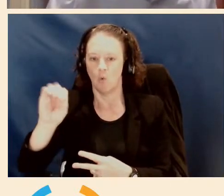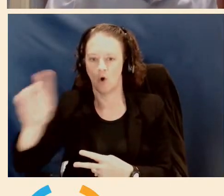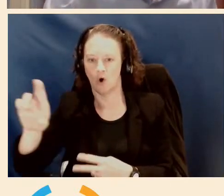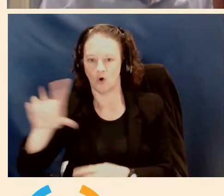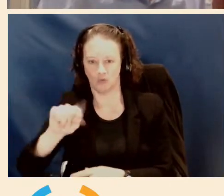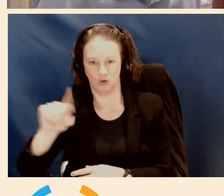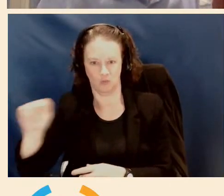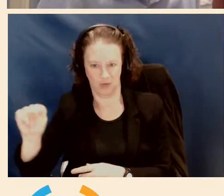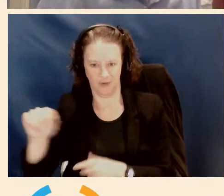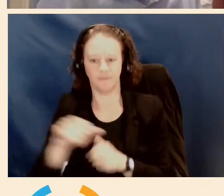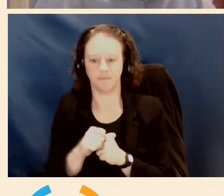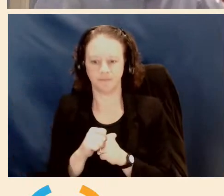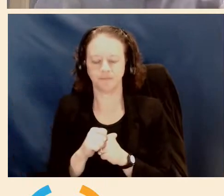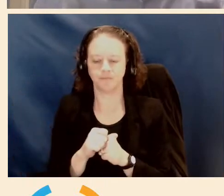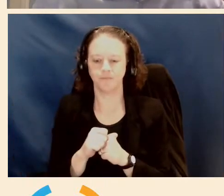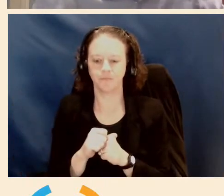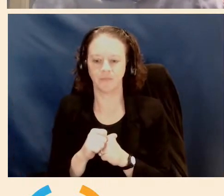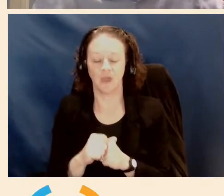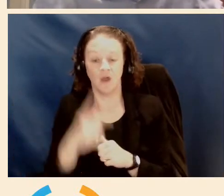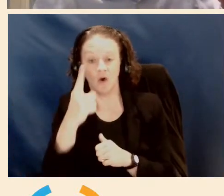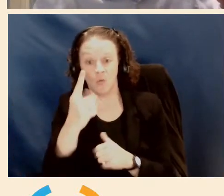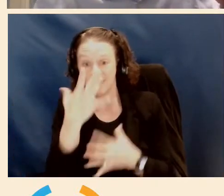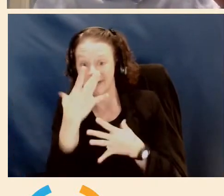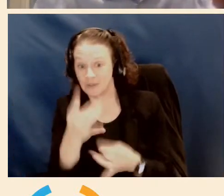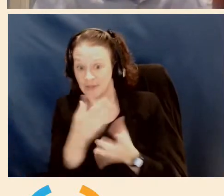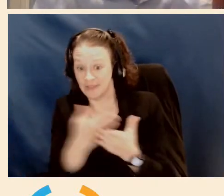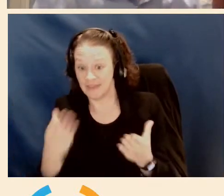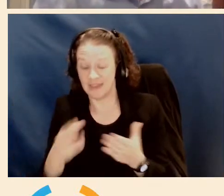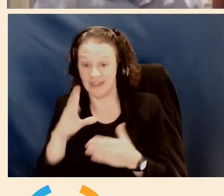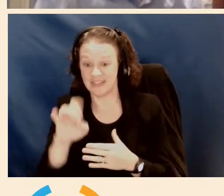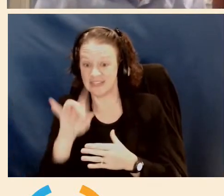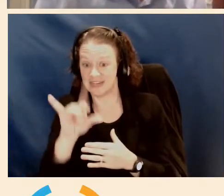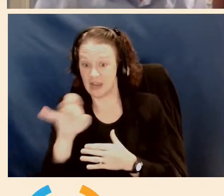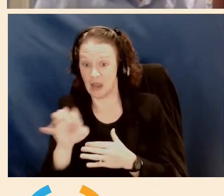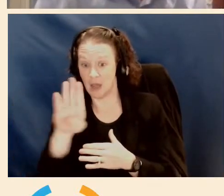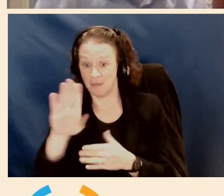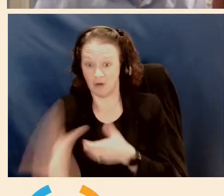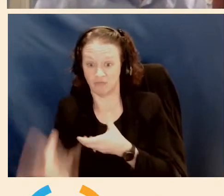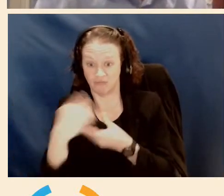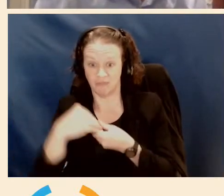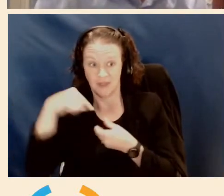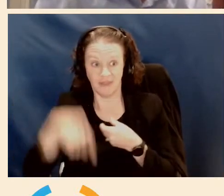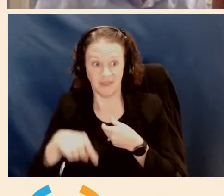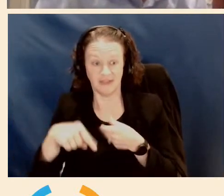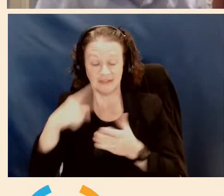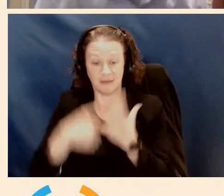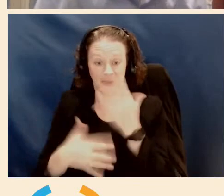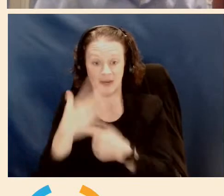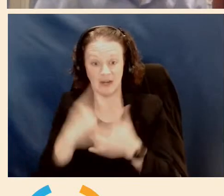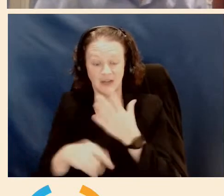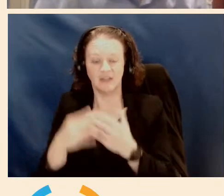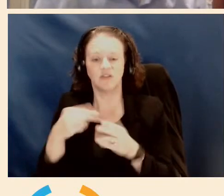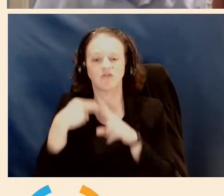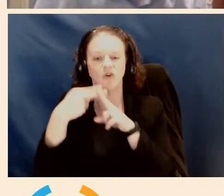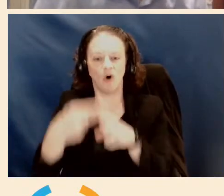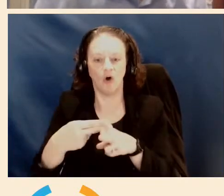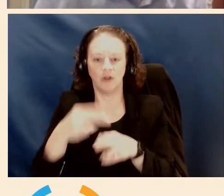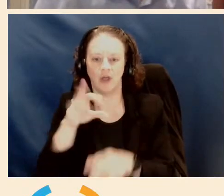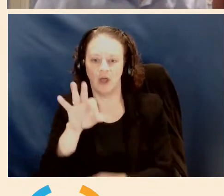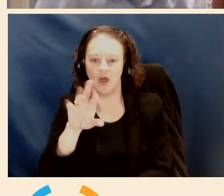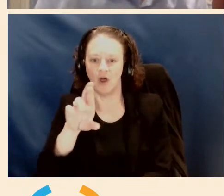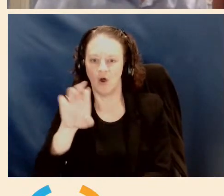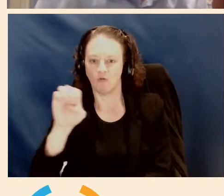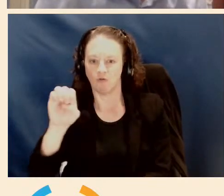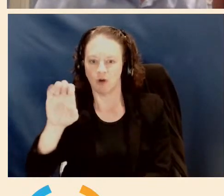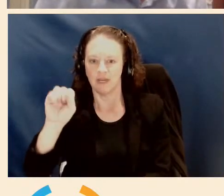VoteOR2020. One interesting wrinkle that City Club has thrown into this debate is called the free speech pass. If a candidate would like